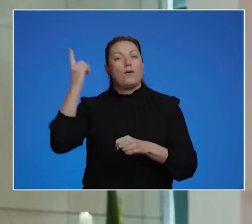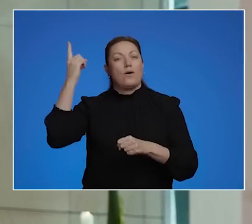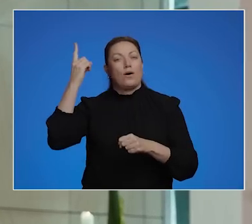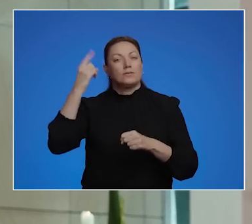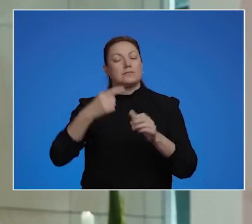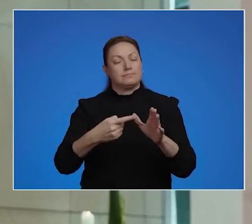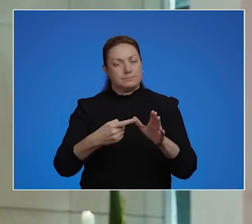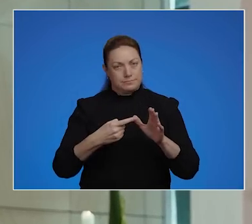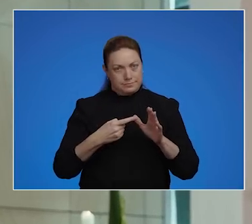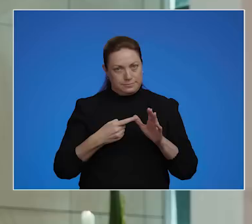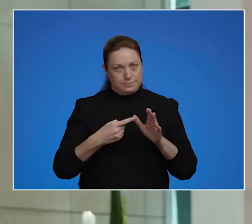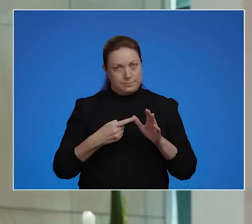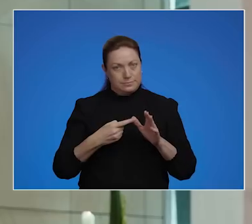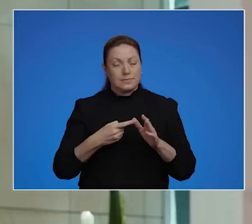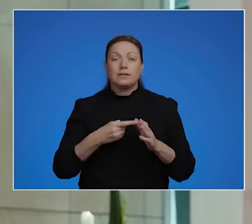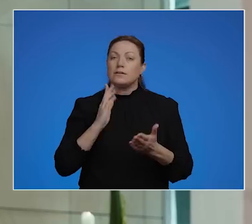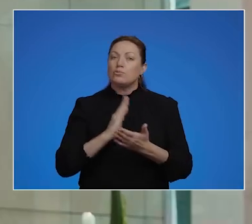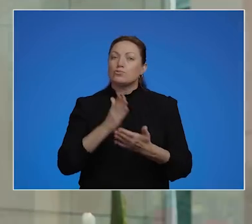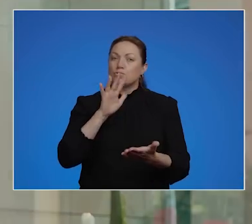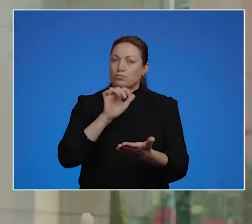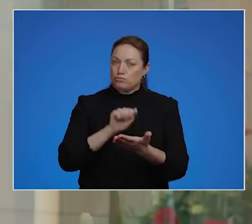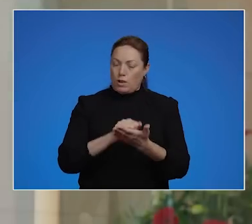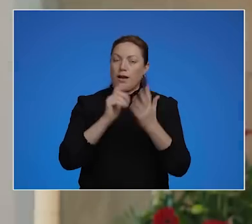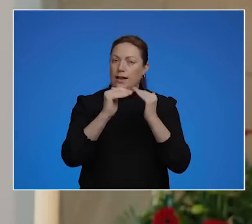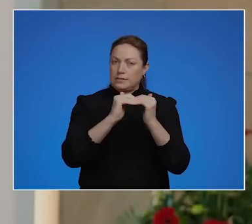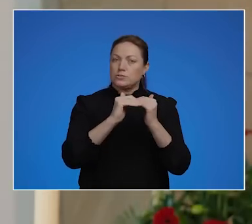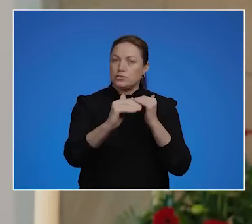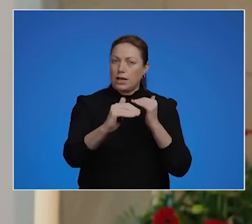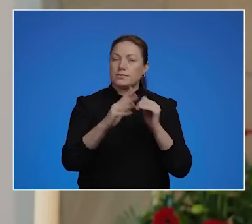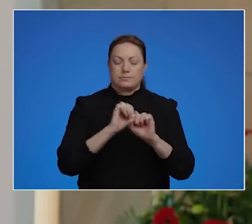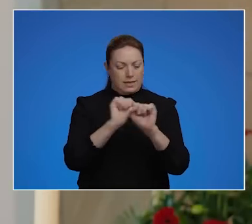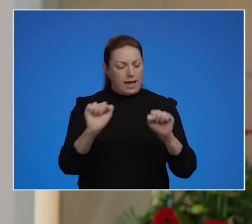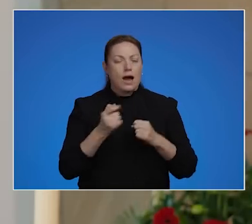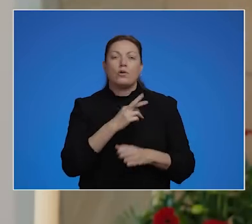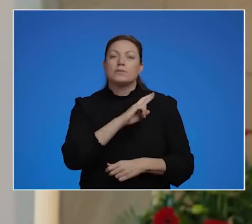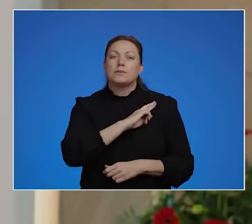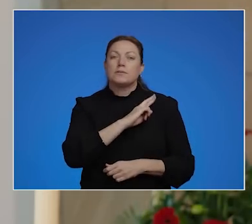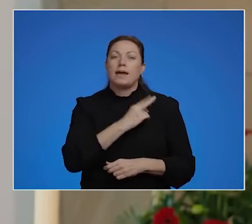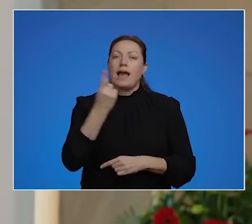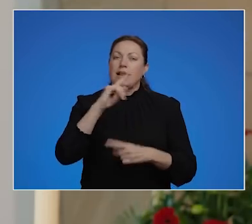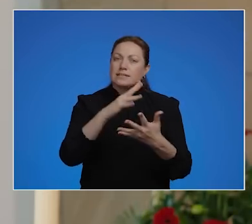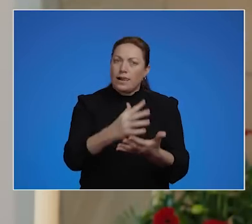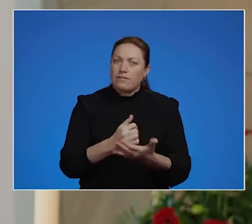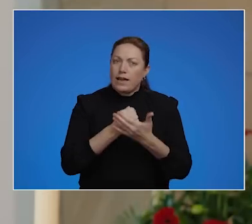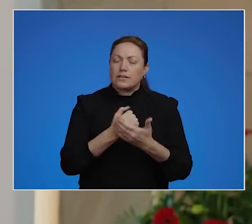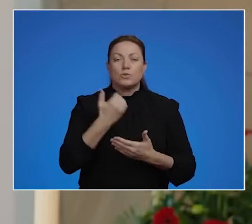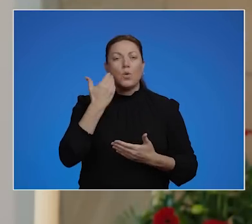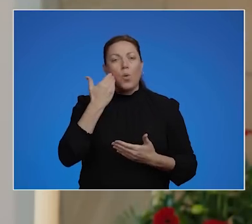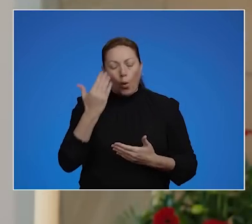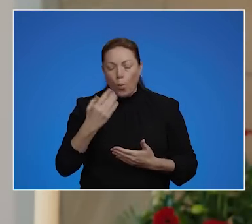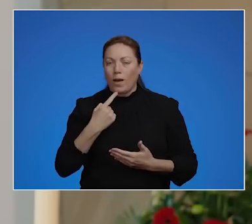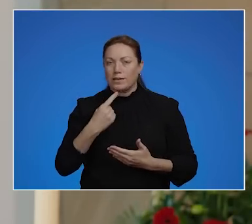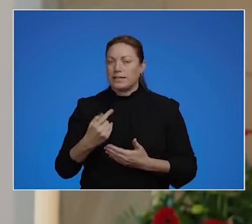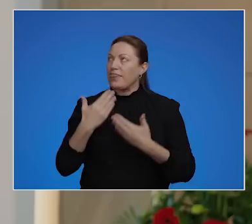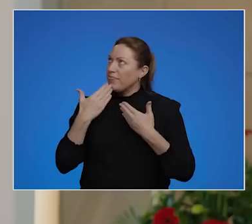to the Lord our God. It is right and just. It is truly right and just, our duty and our salvation,